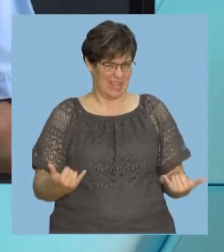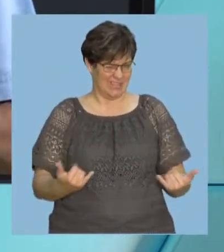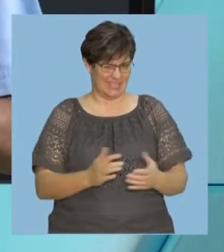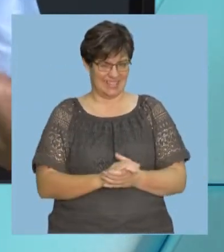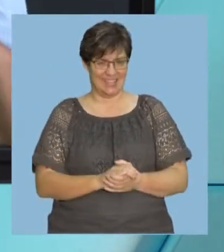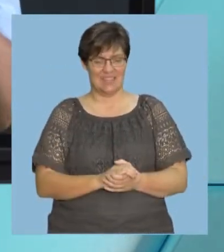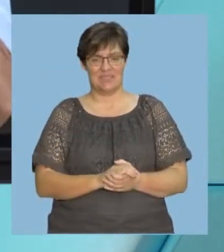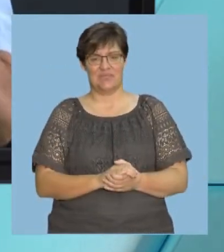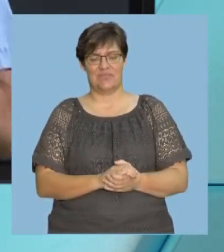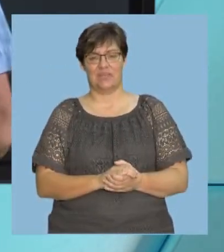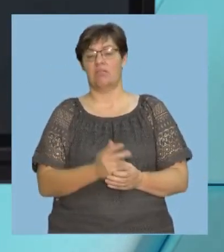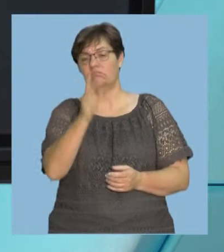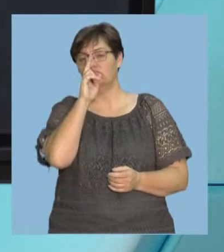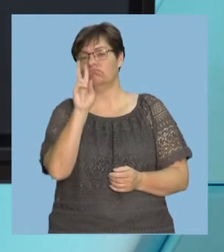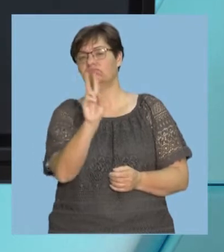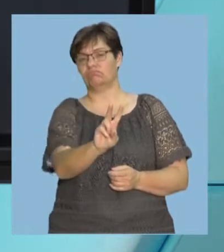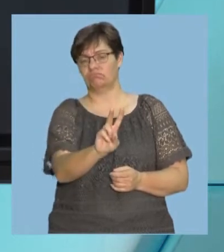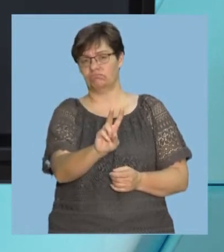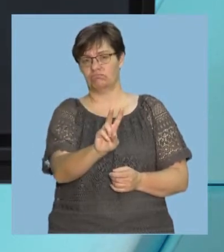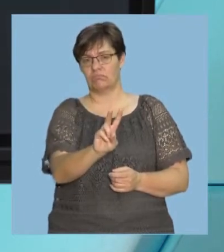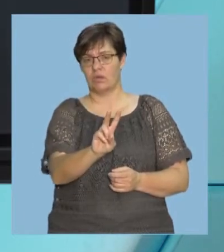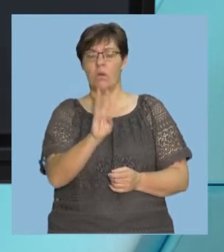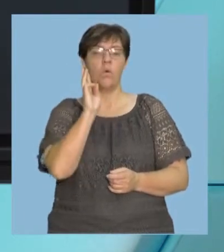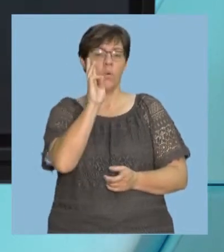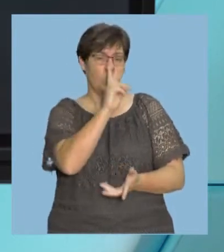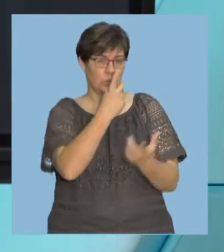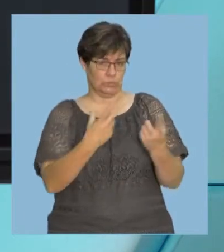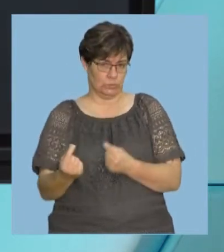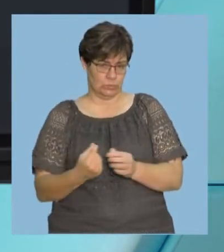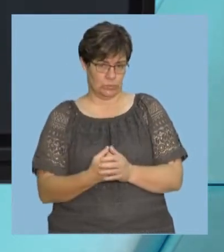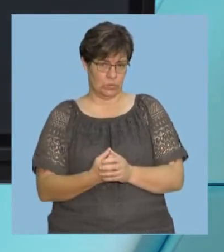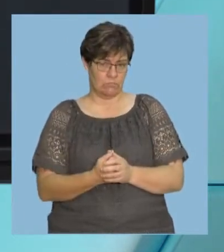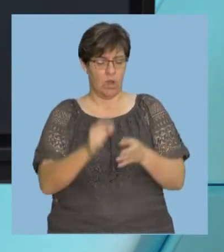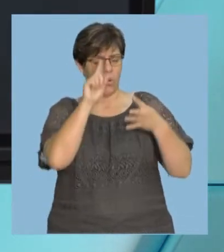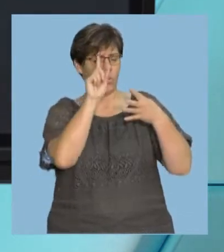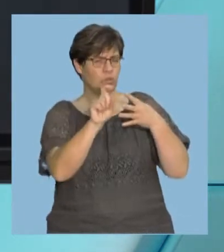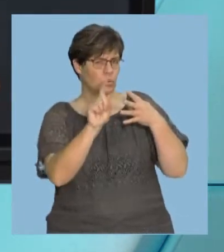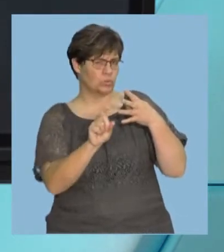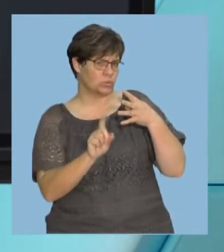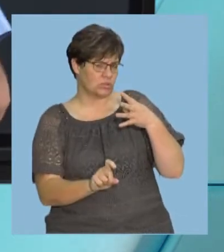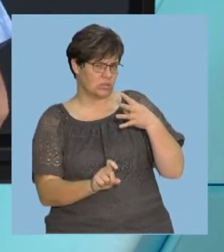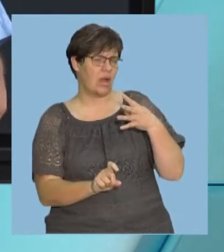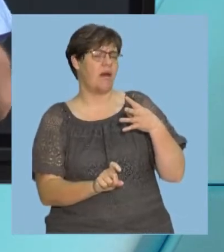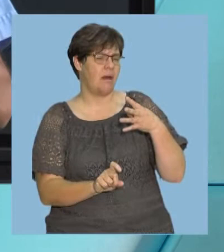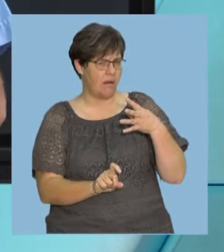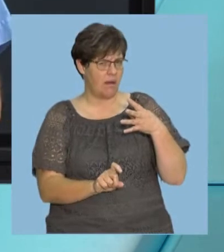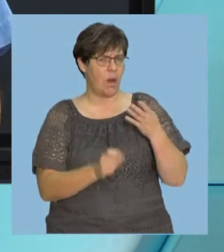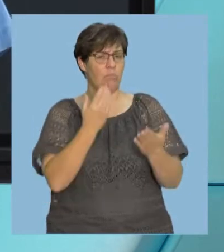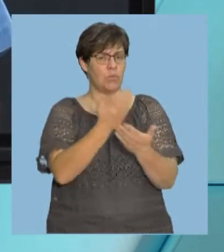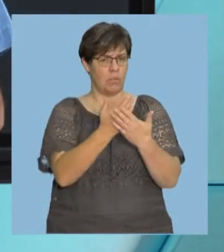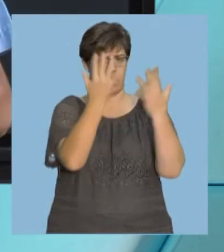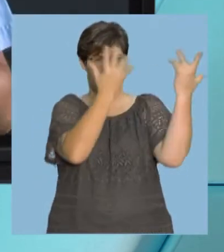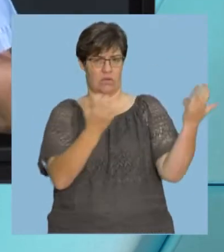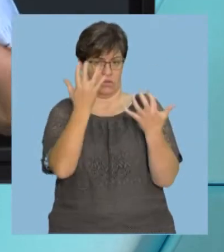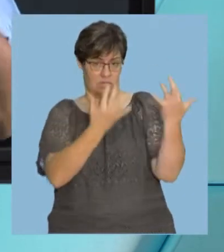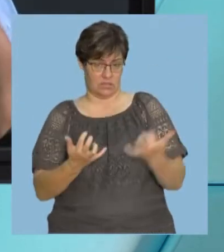think. So let's have a look at what we're going to do and ask some questions about calculating the